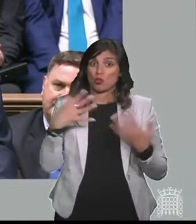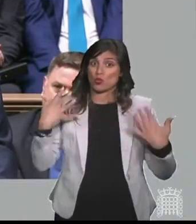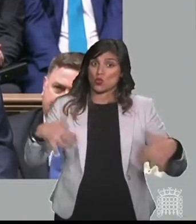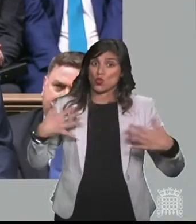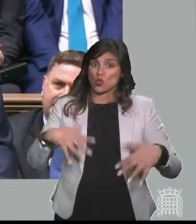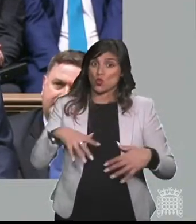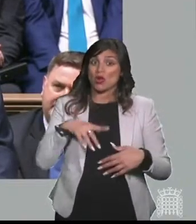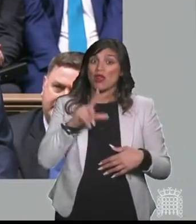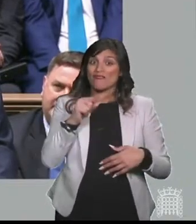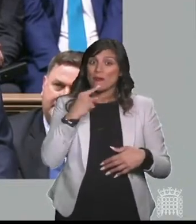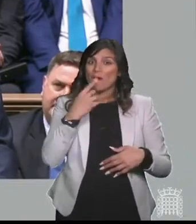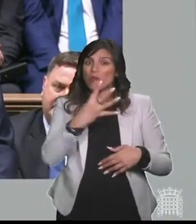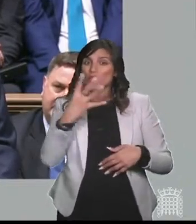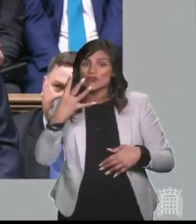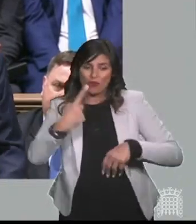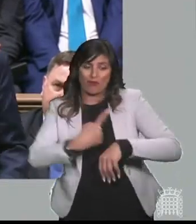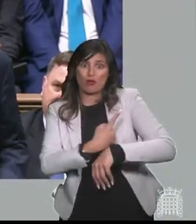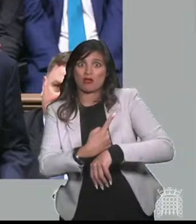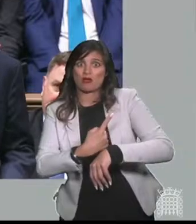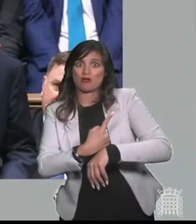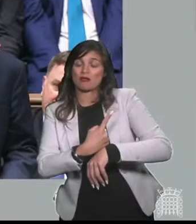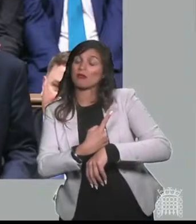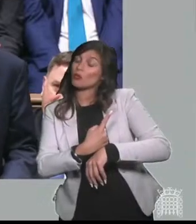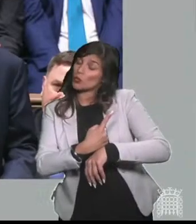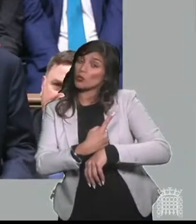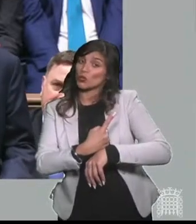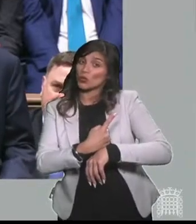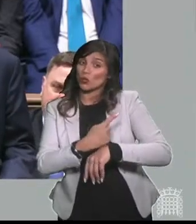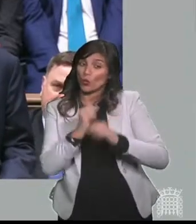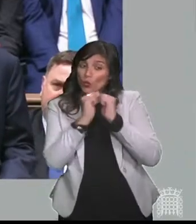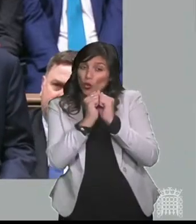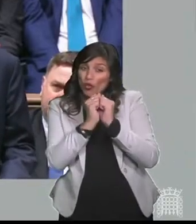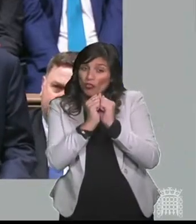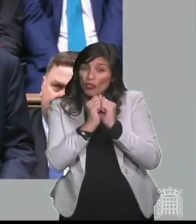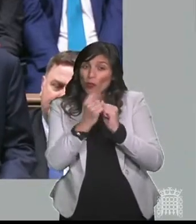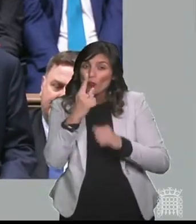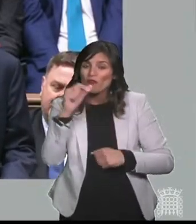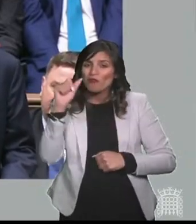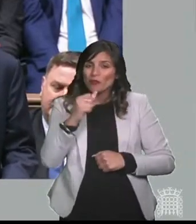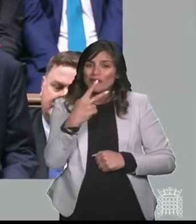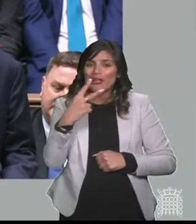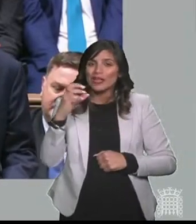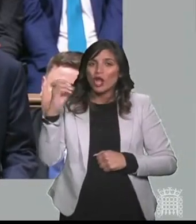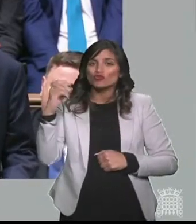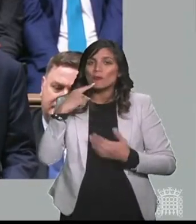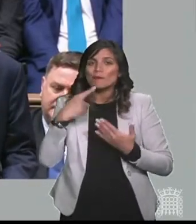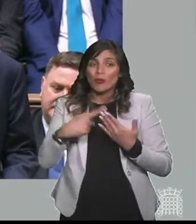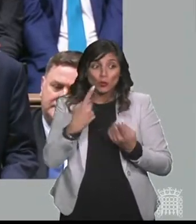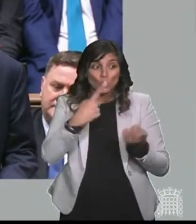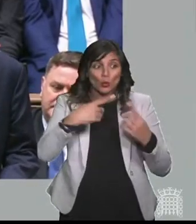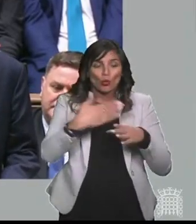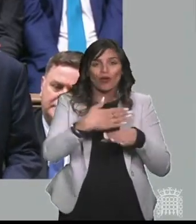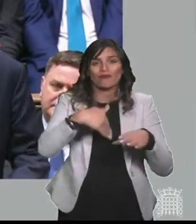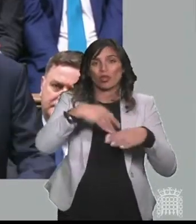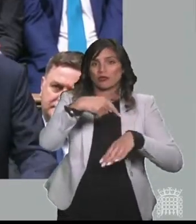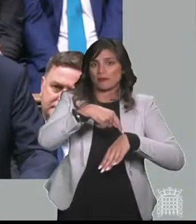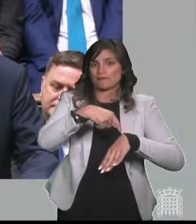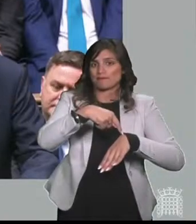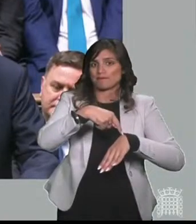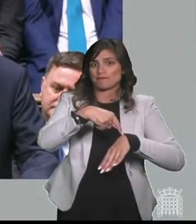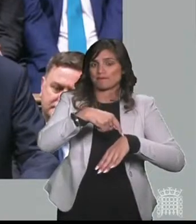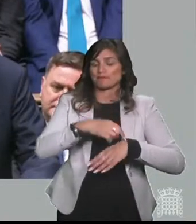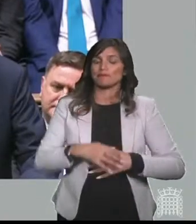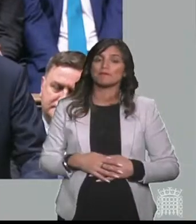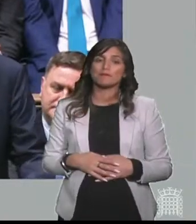the national living wage, worth up to £1,800 for a full-time worker. And since